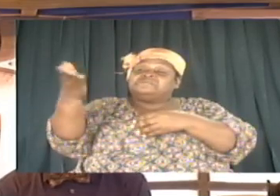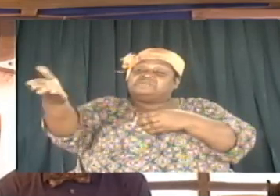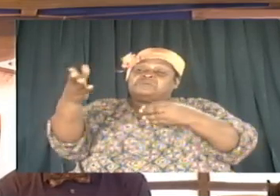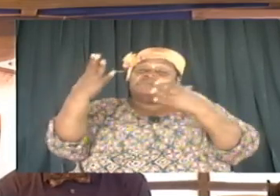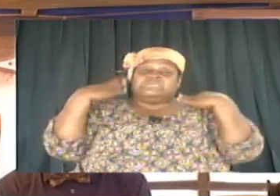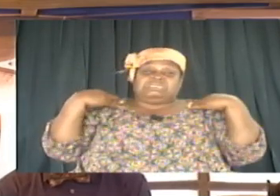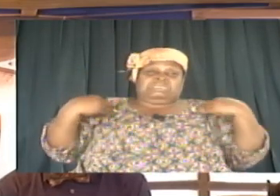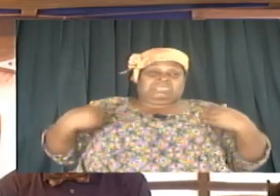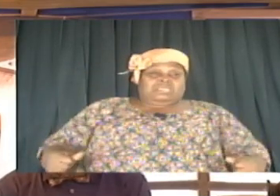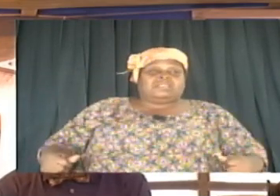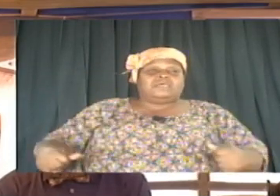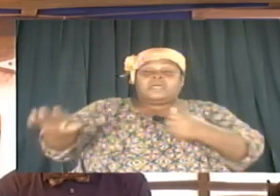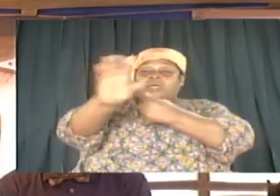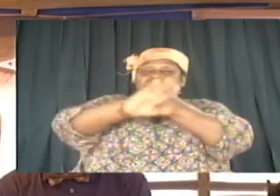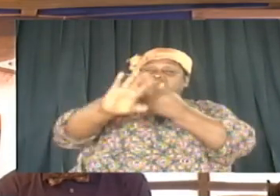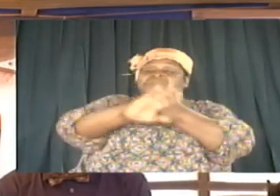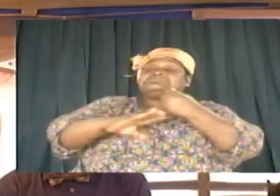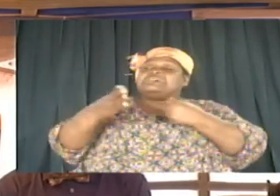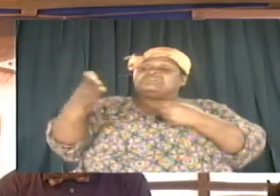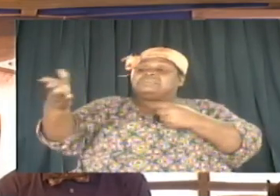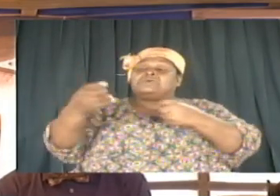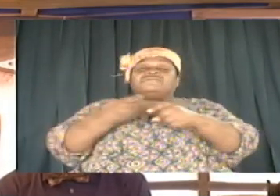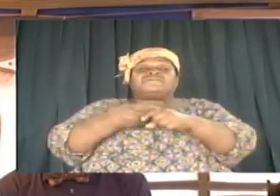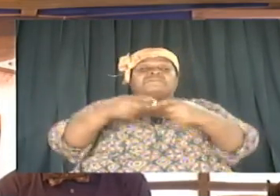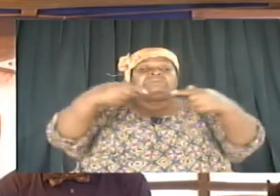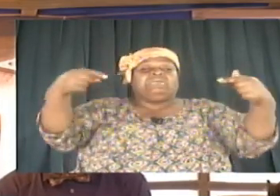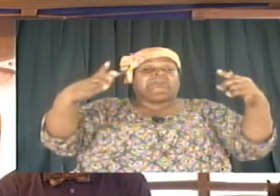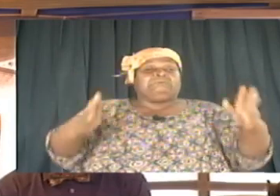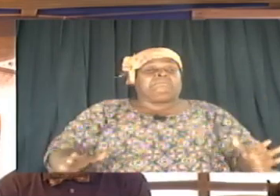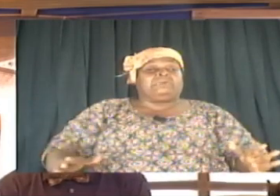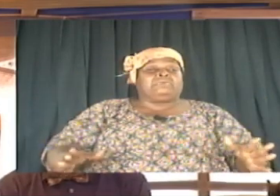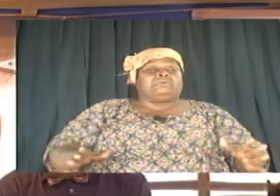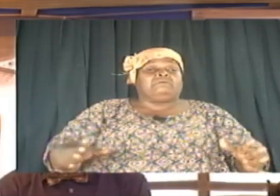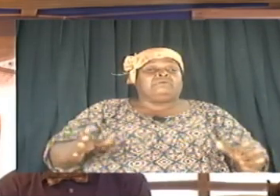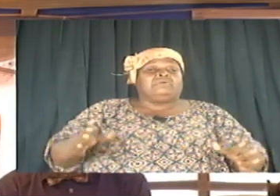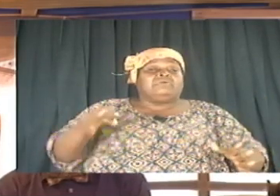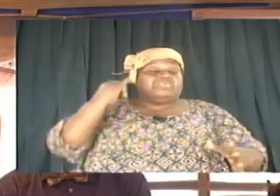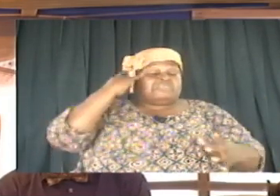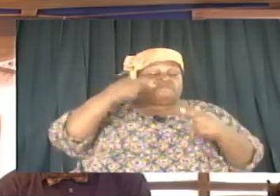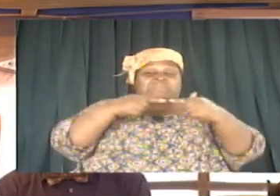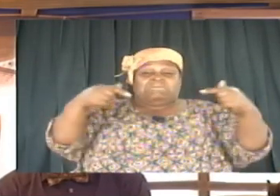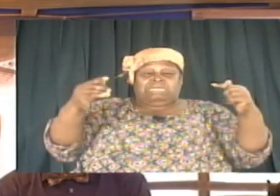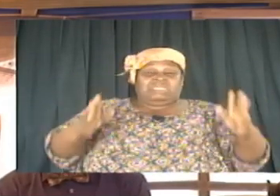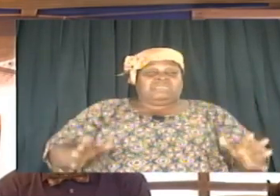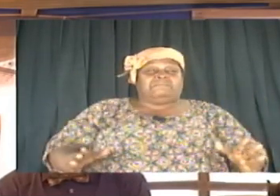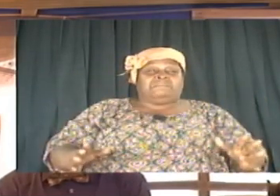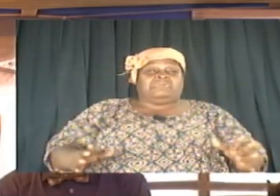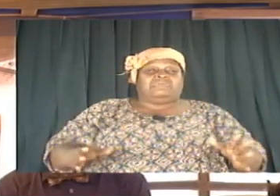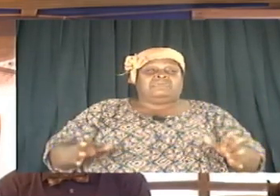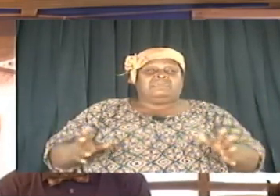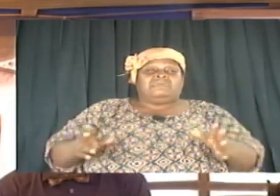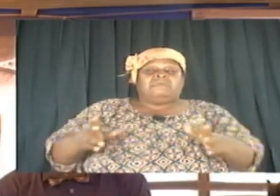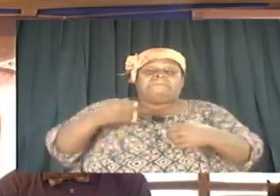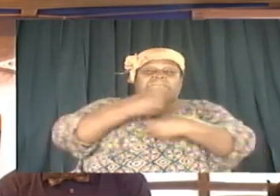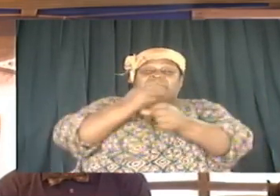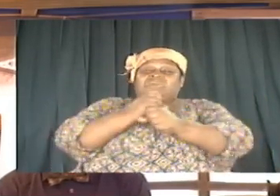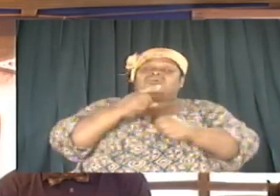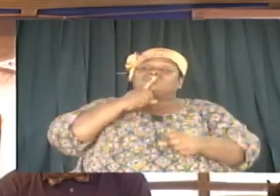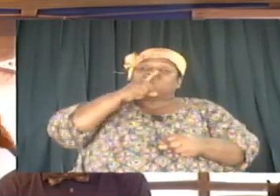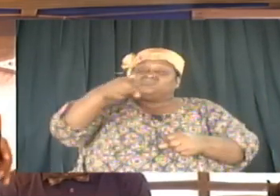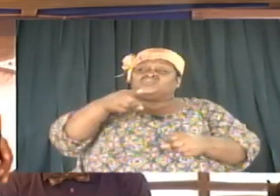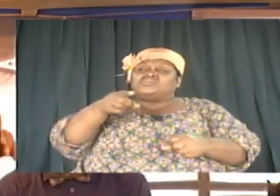to protect them from their enemies. He said if the enemies came in one way, he was going to make sure that those